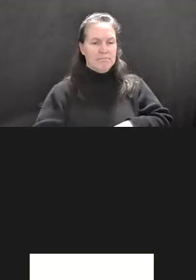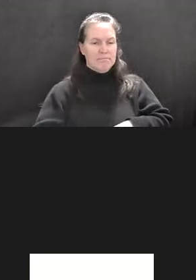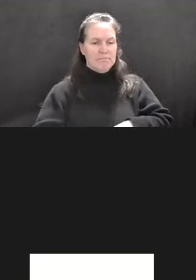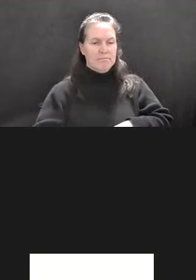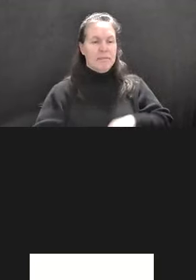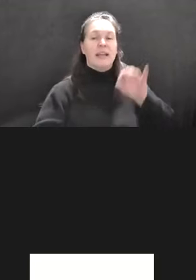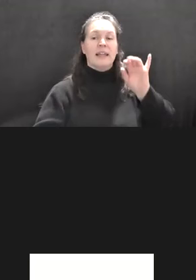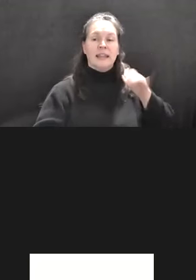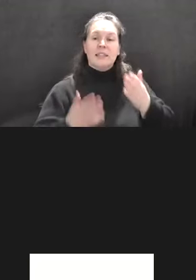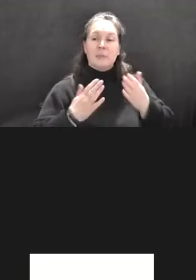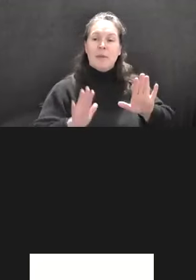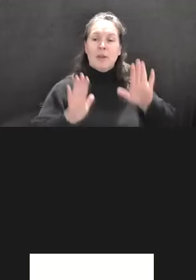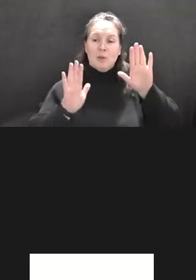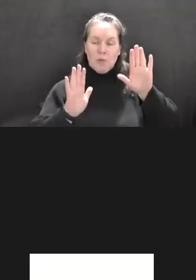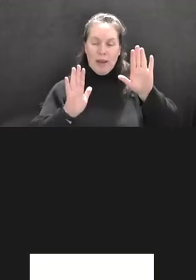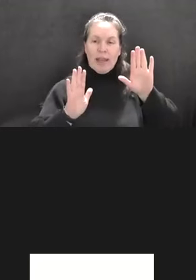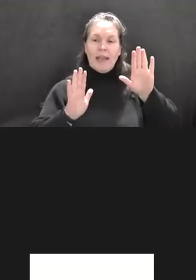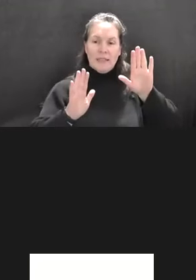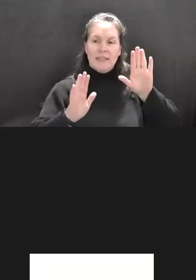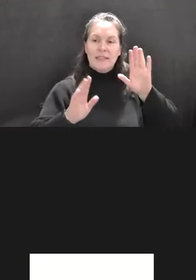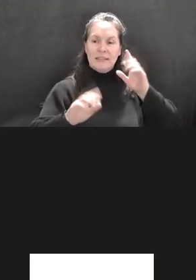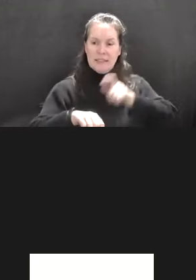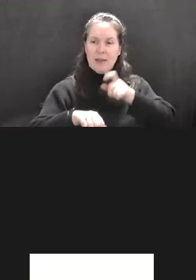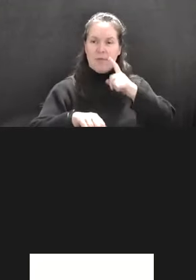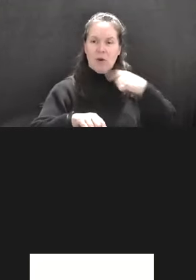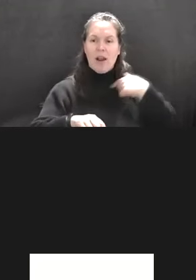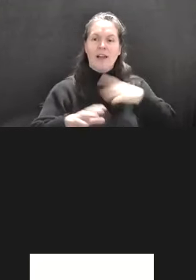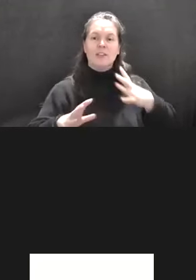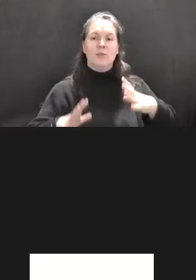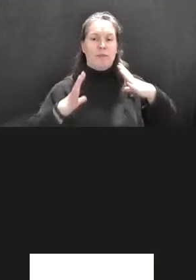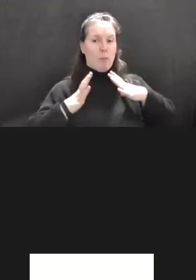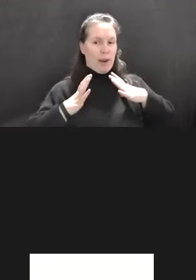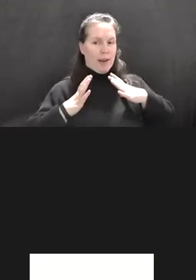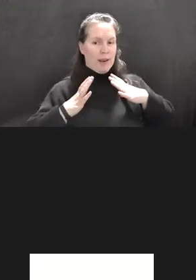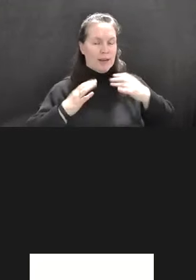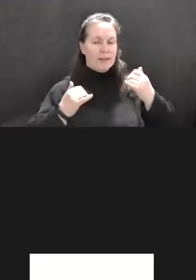This might be a great point actually for us to take a break.